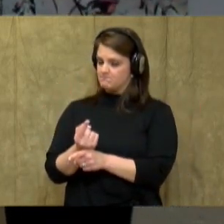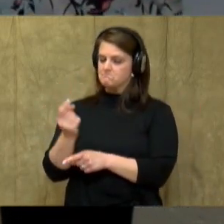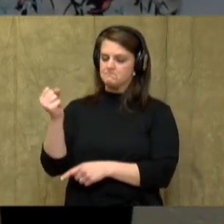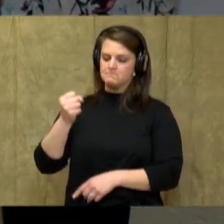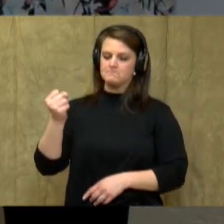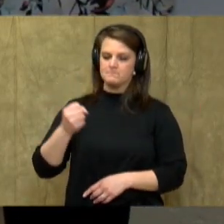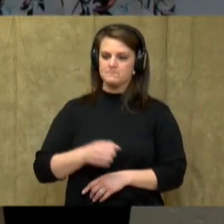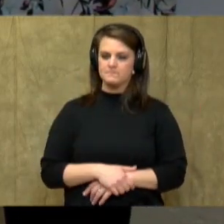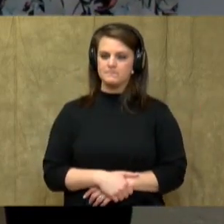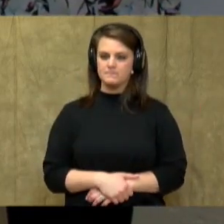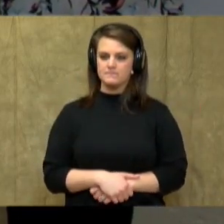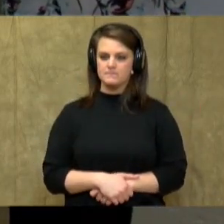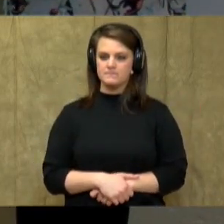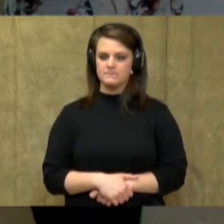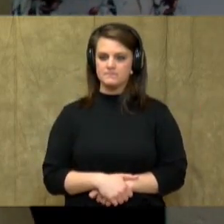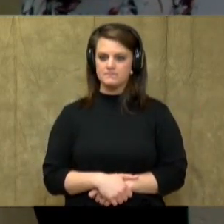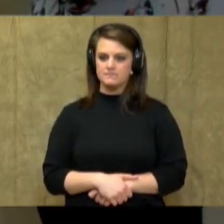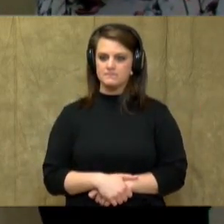Yeah.